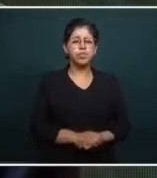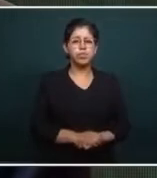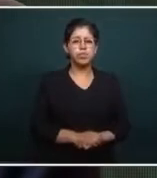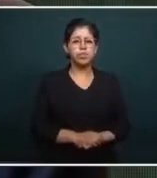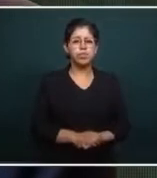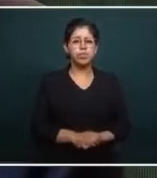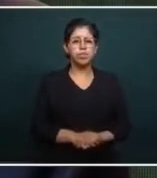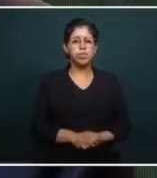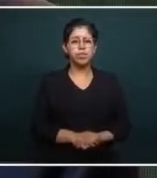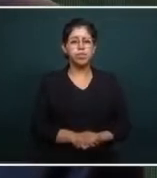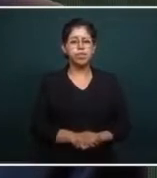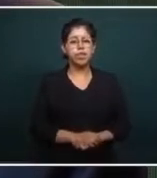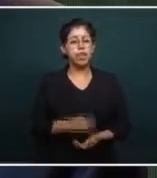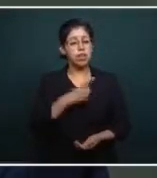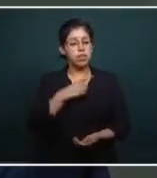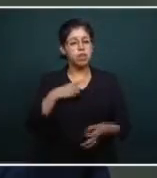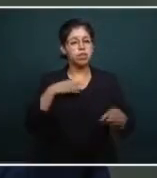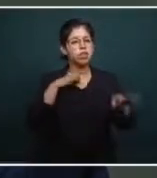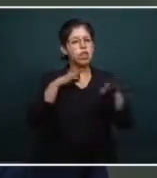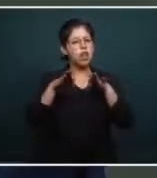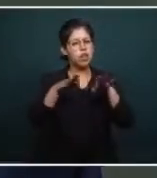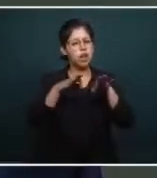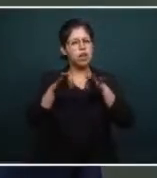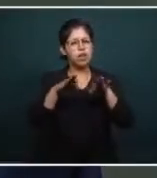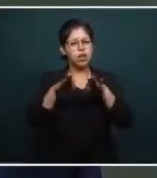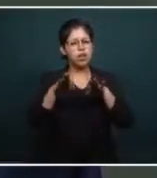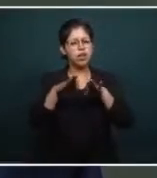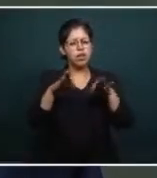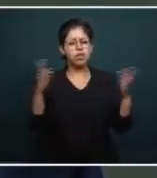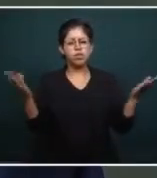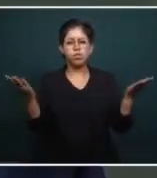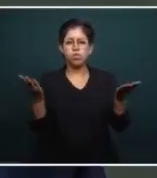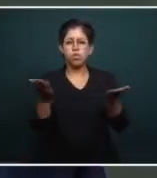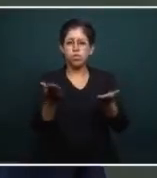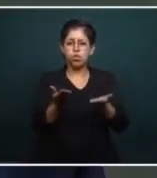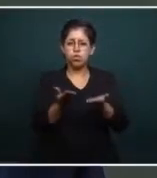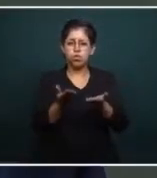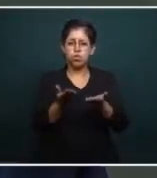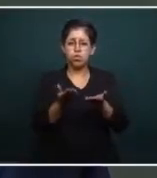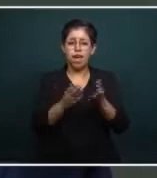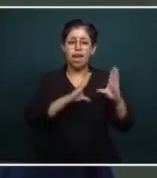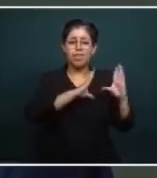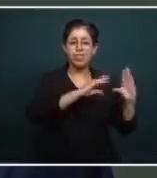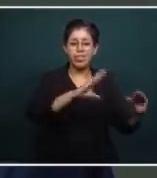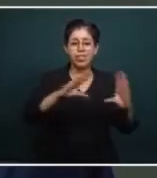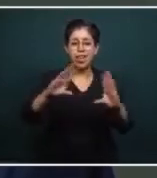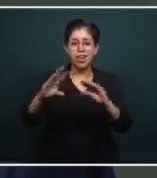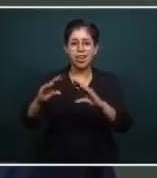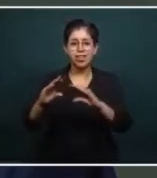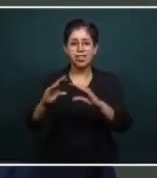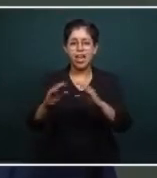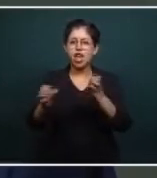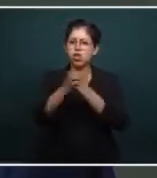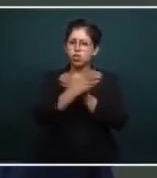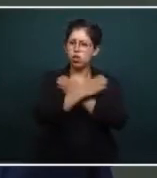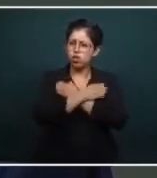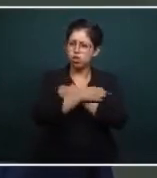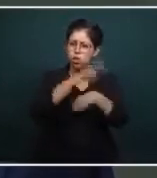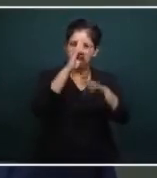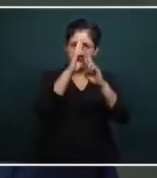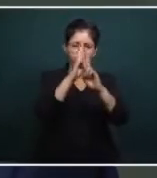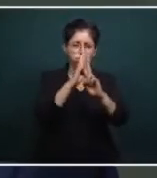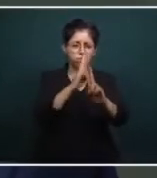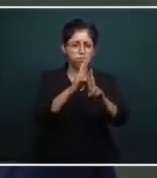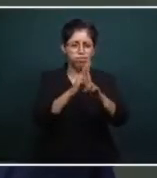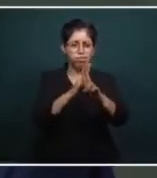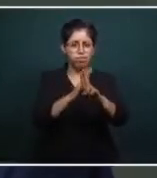fomentar, promover, and to promote auspiciar valores values humanitarios.